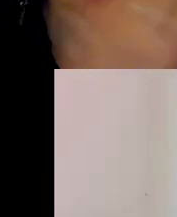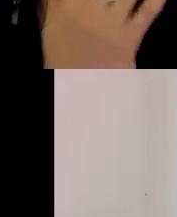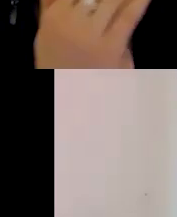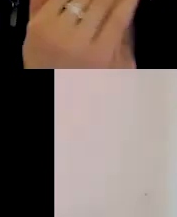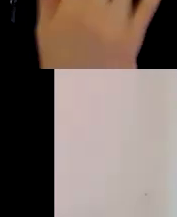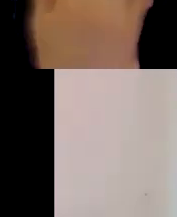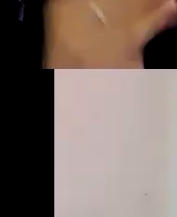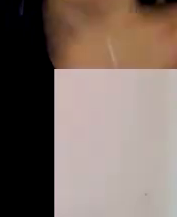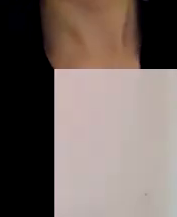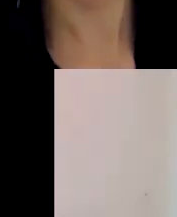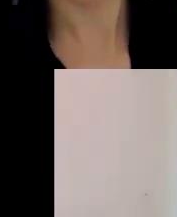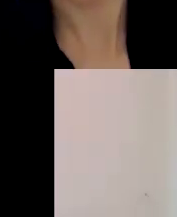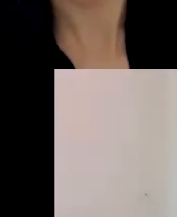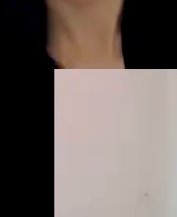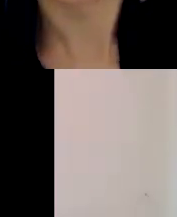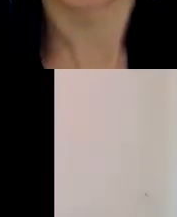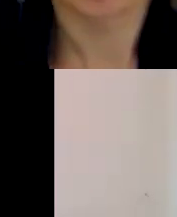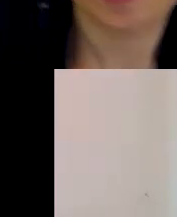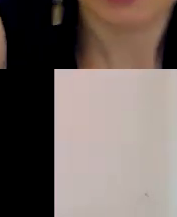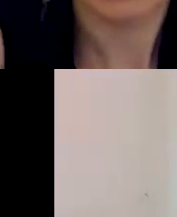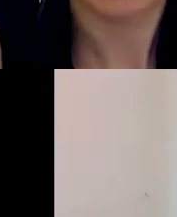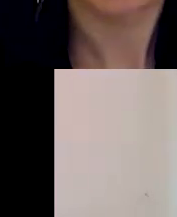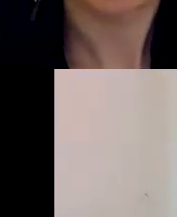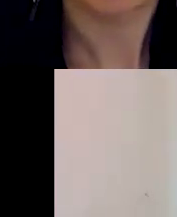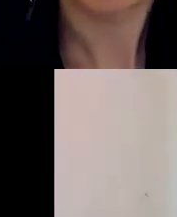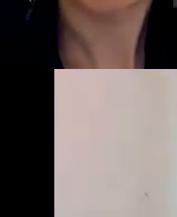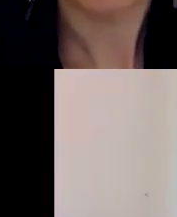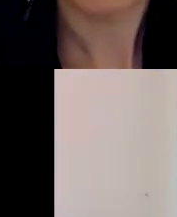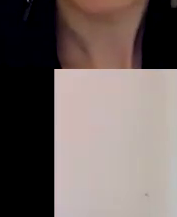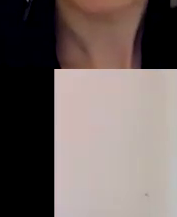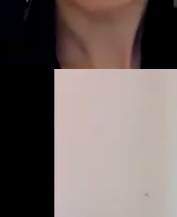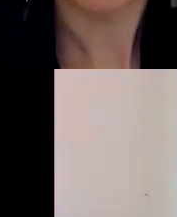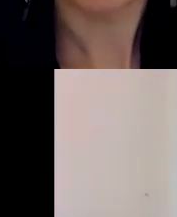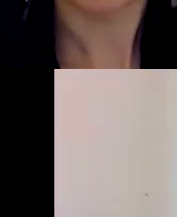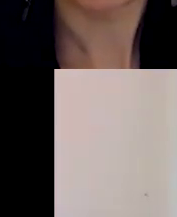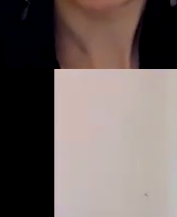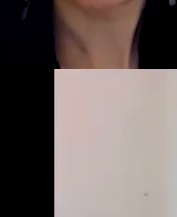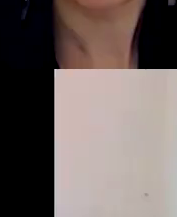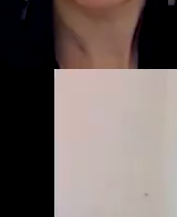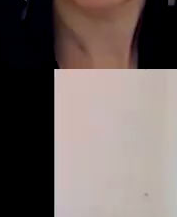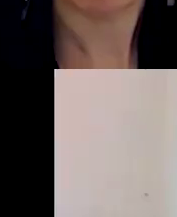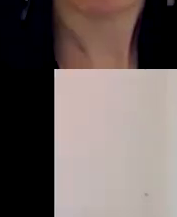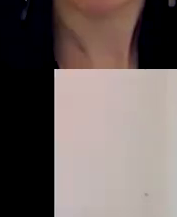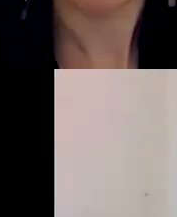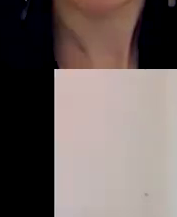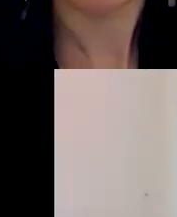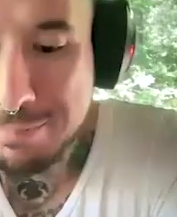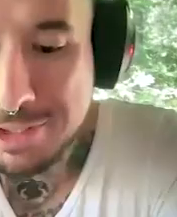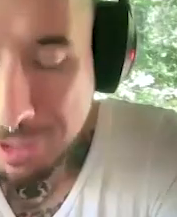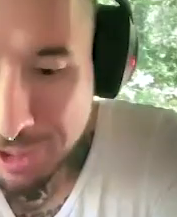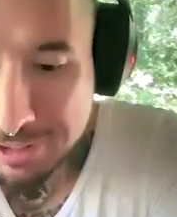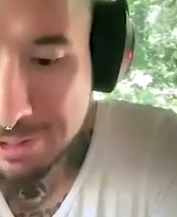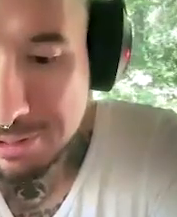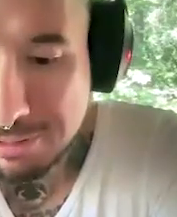a fancy slide deck prepared for you. All you get to see is my pretty face because, you know, I